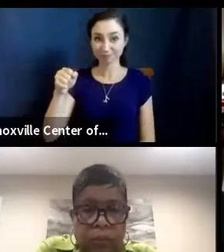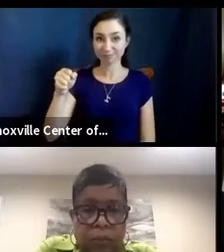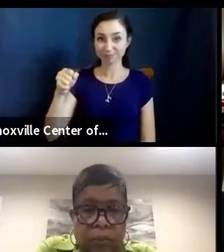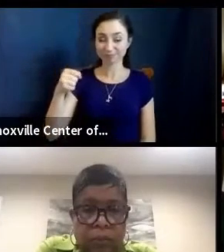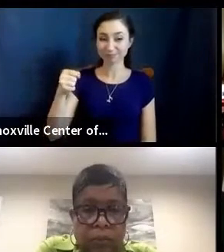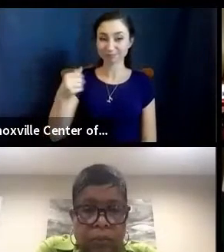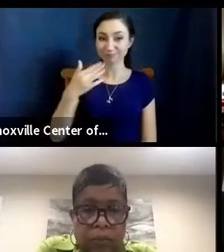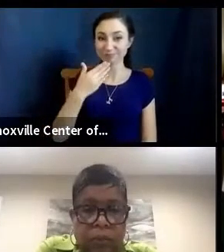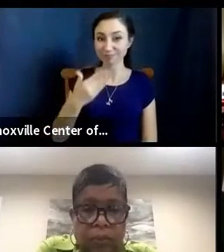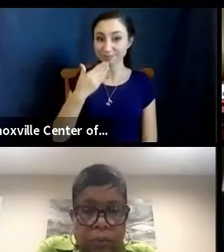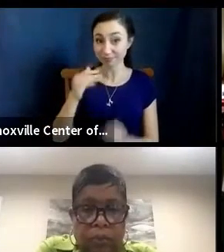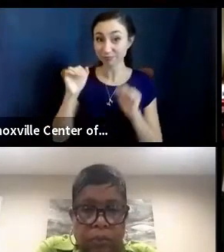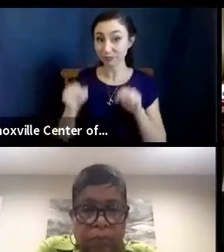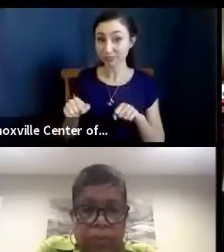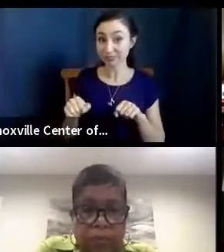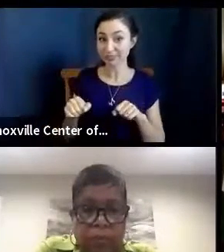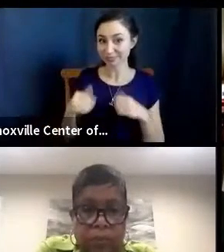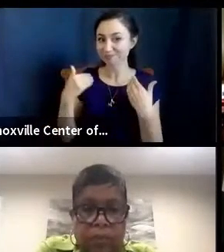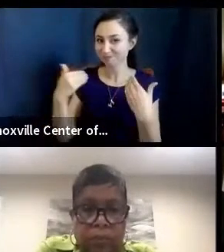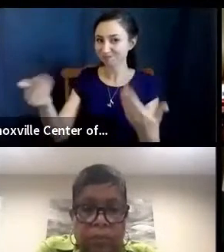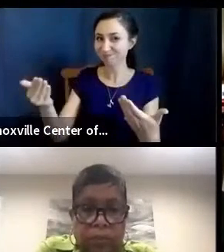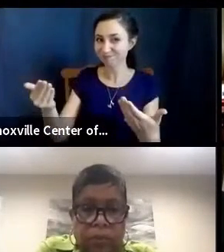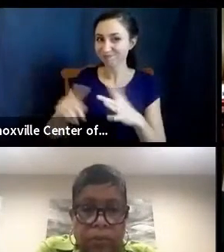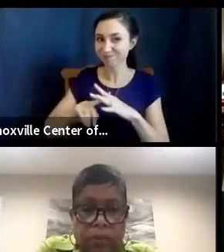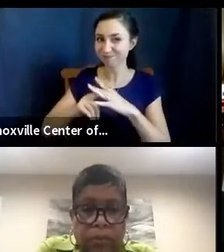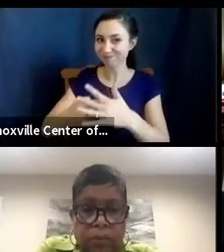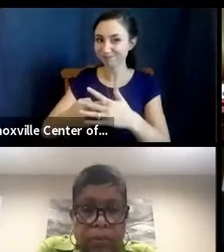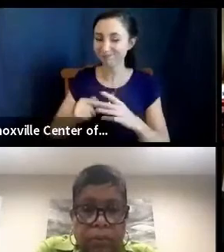You may begin.